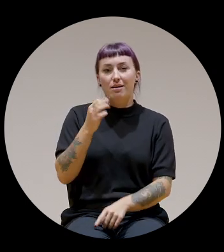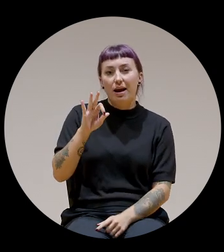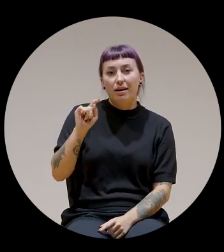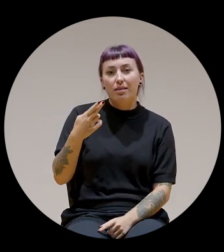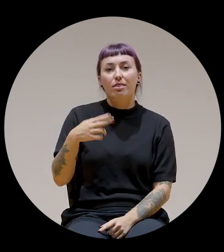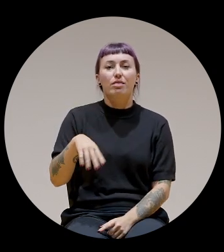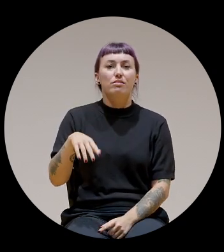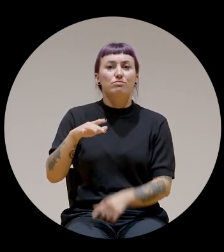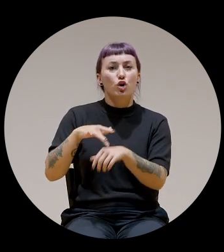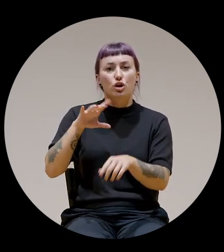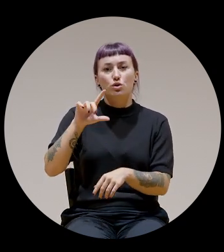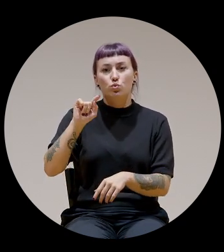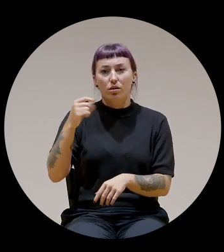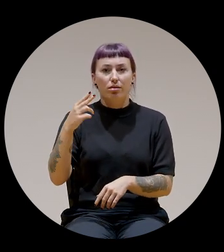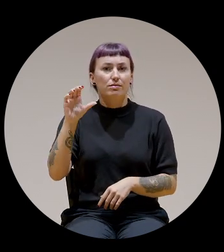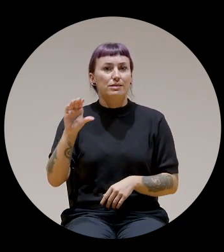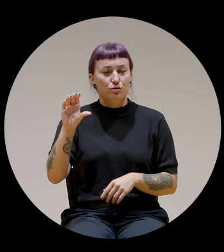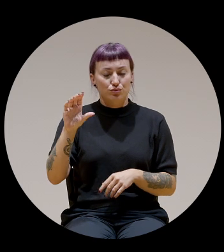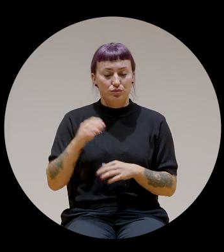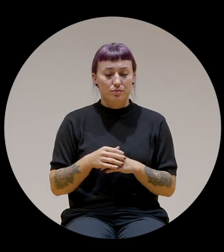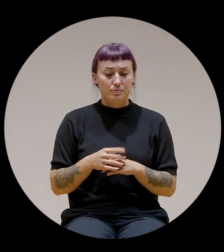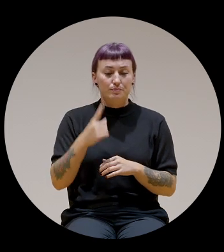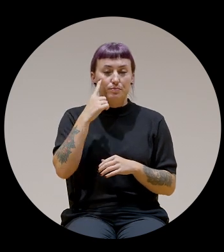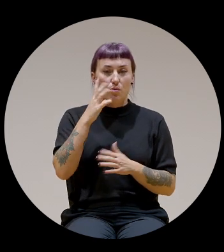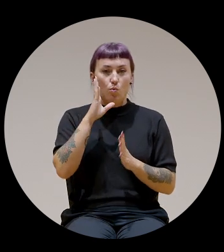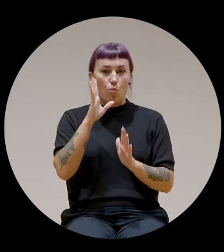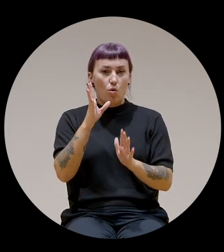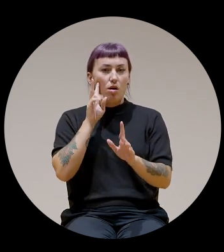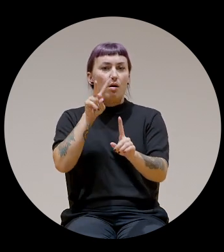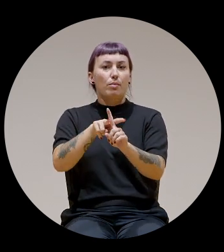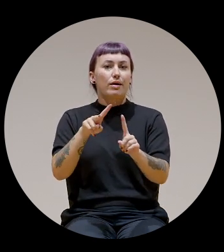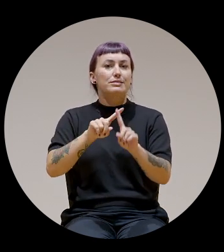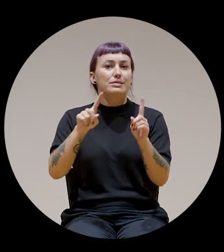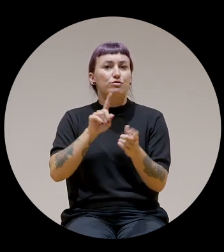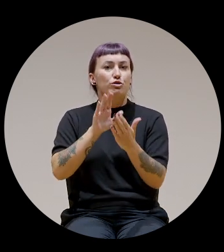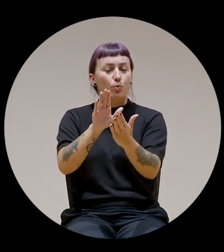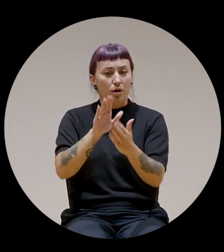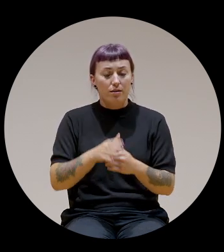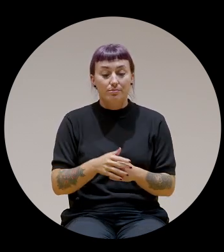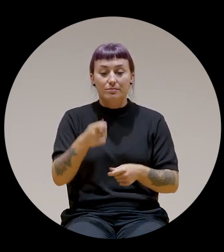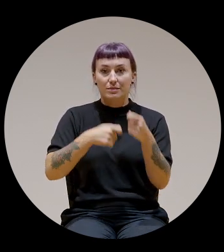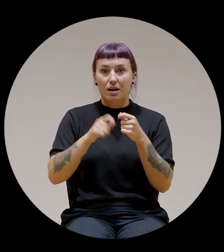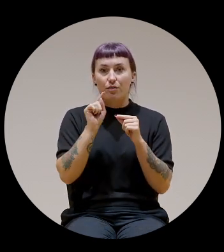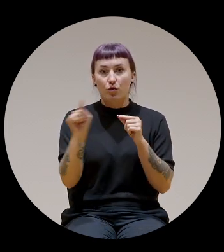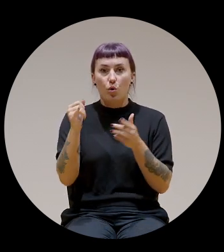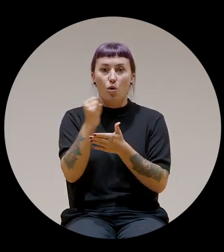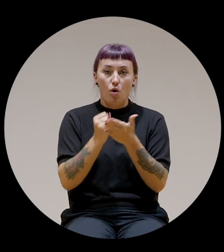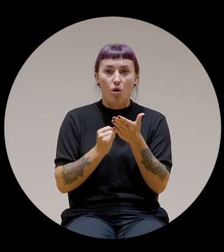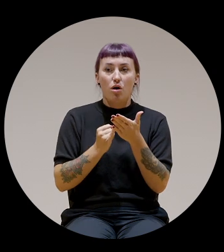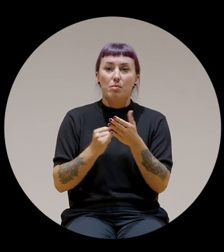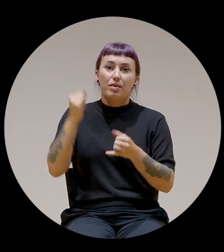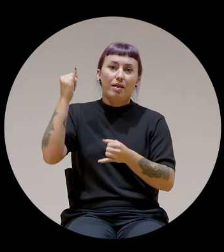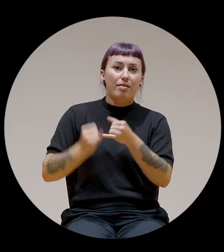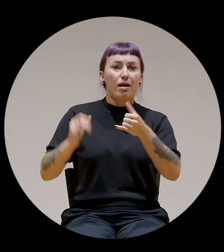early 20th century. But we thought we would employ it in a new way, rather than those arts being the